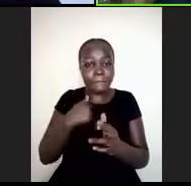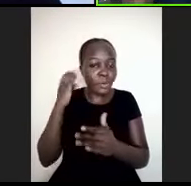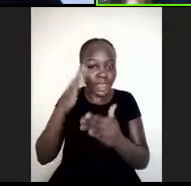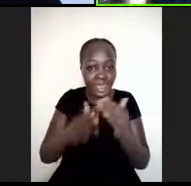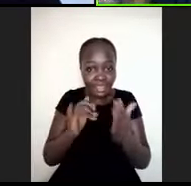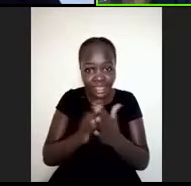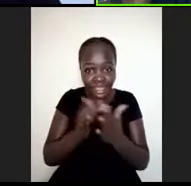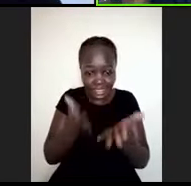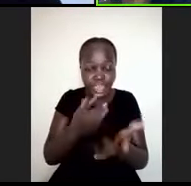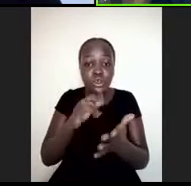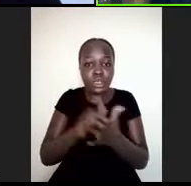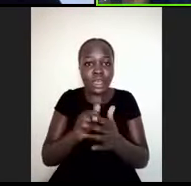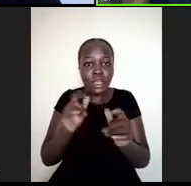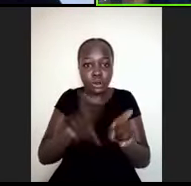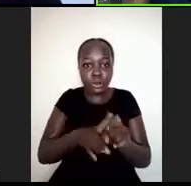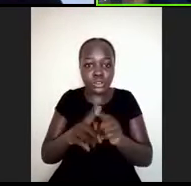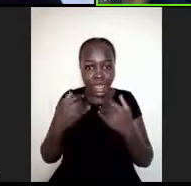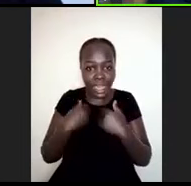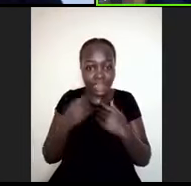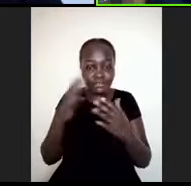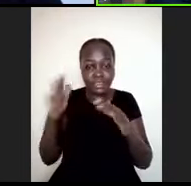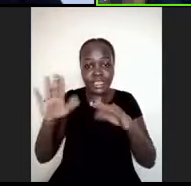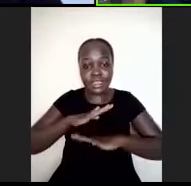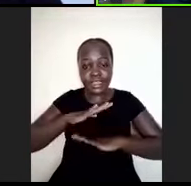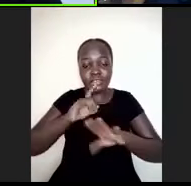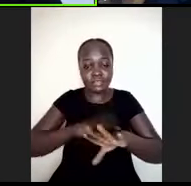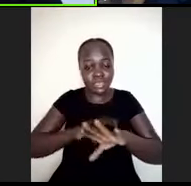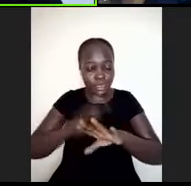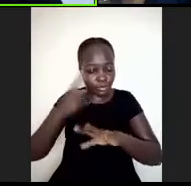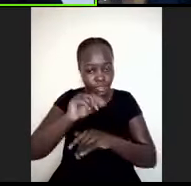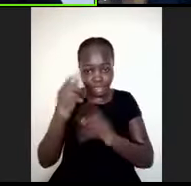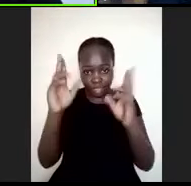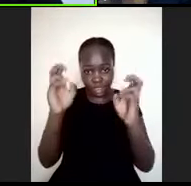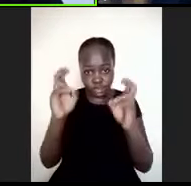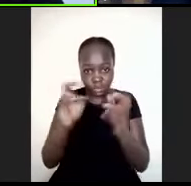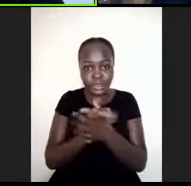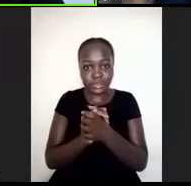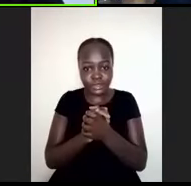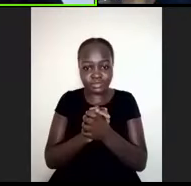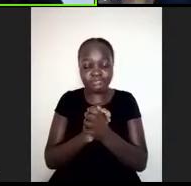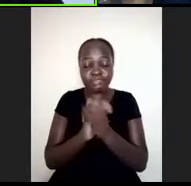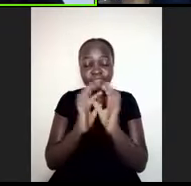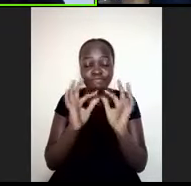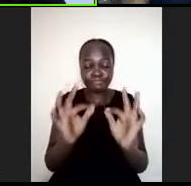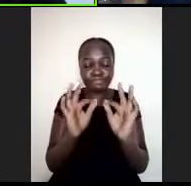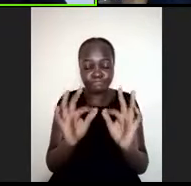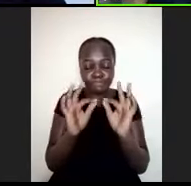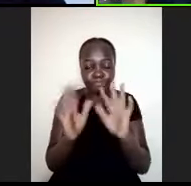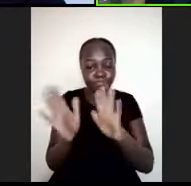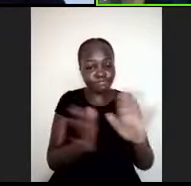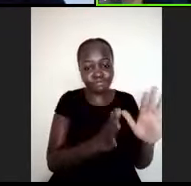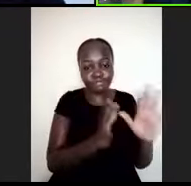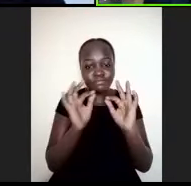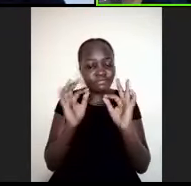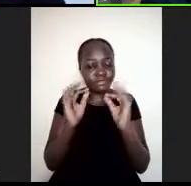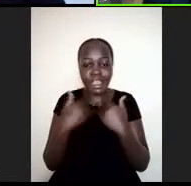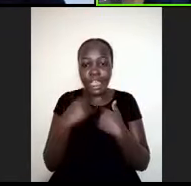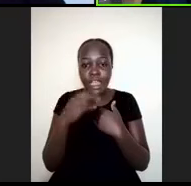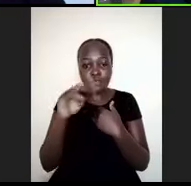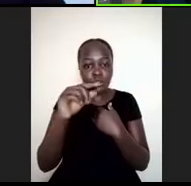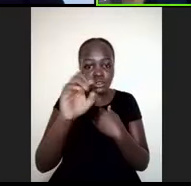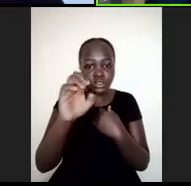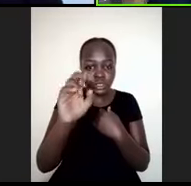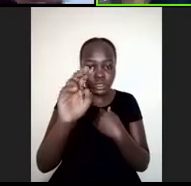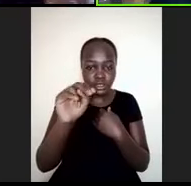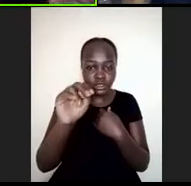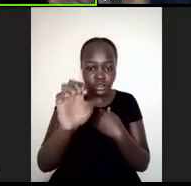can have enough time for the other topics. Wow. There is no gene for that. You